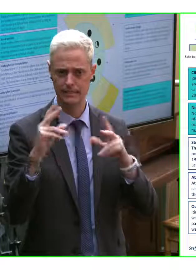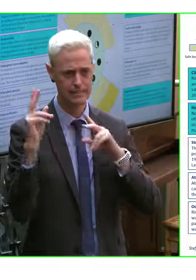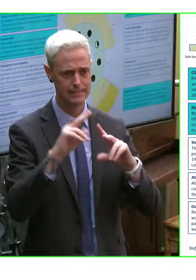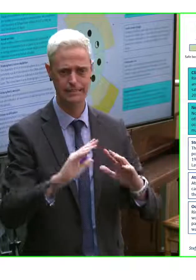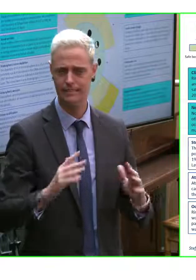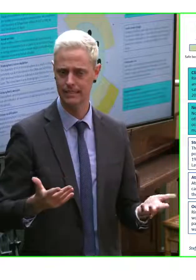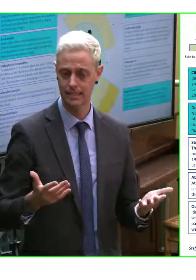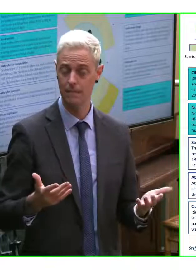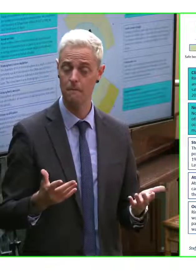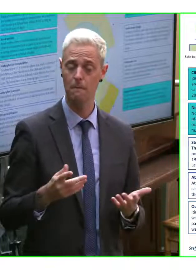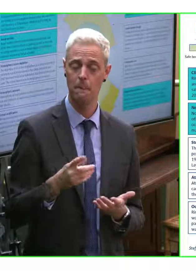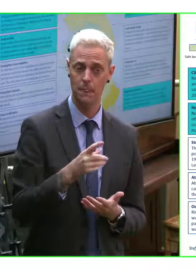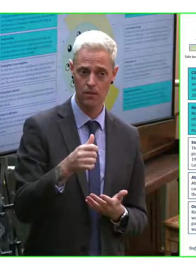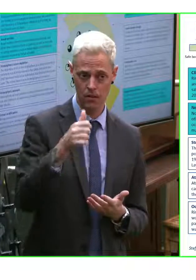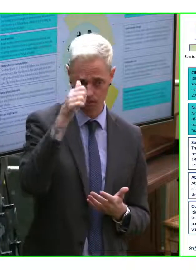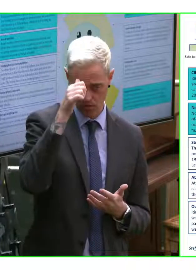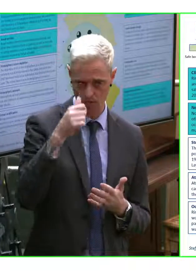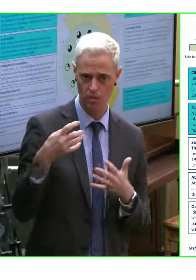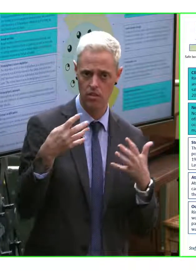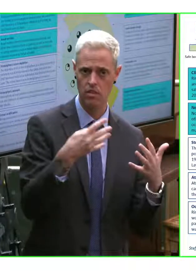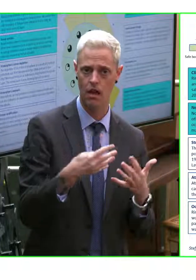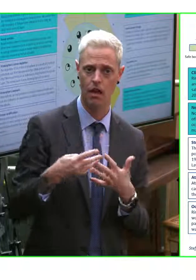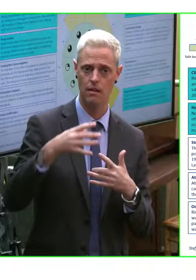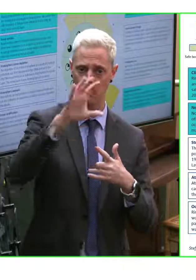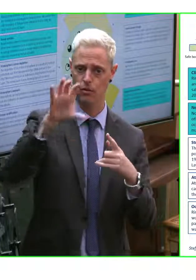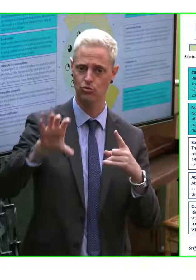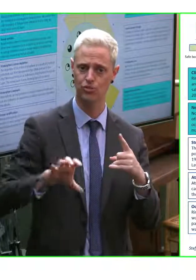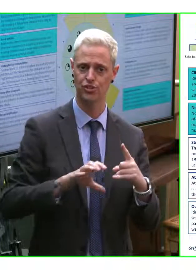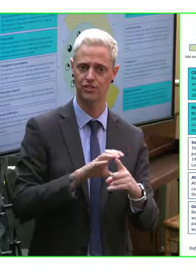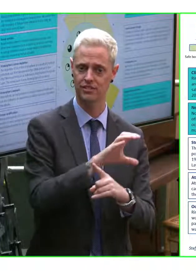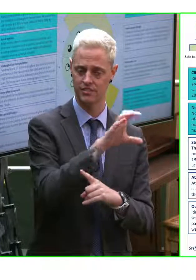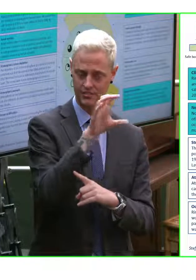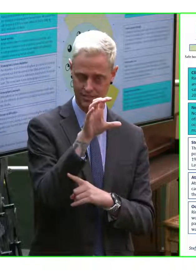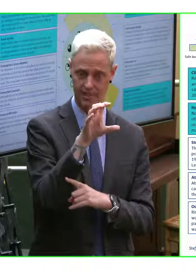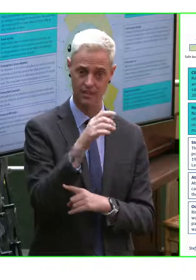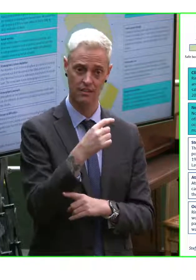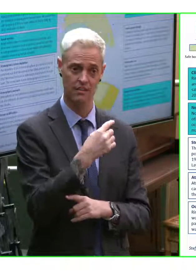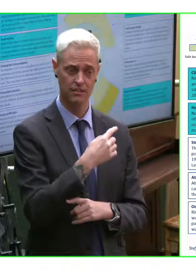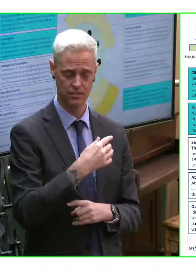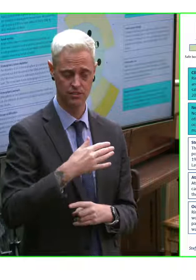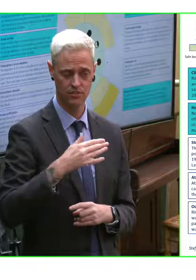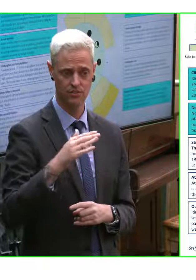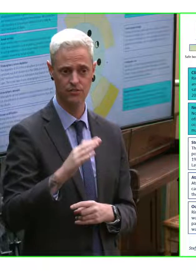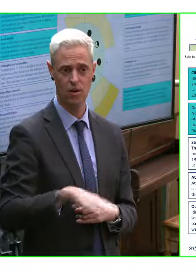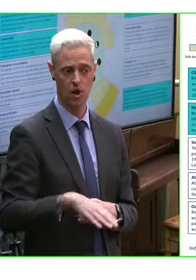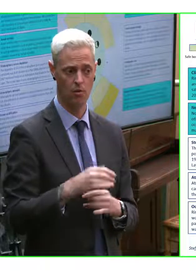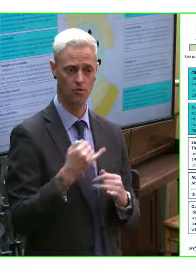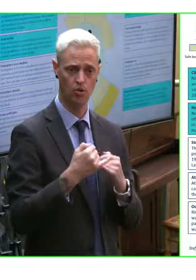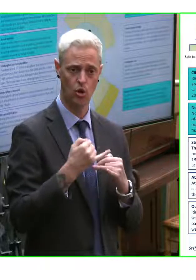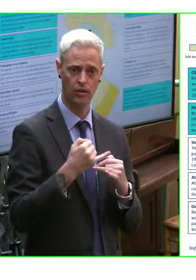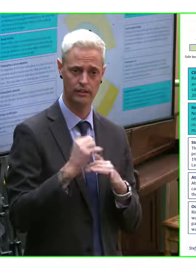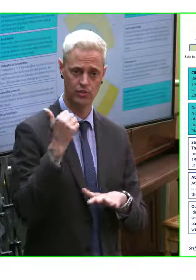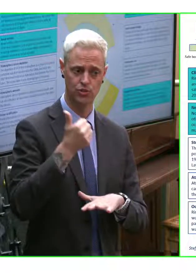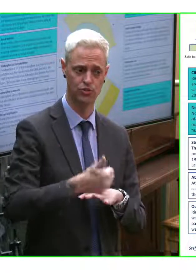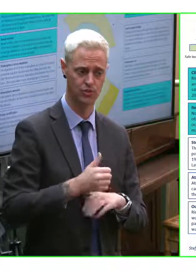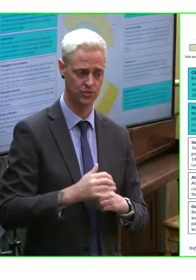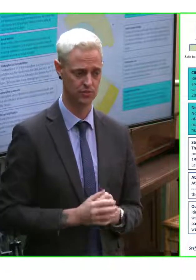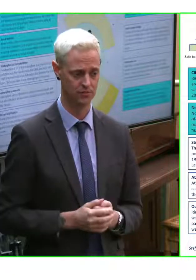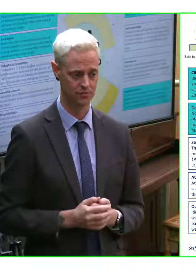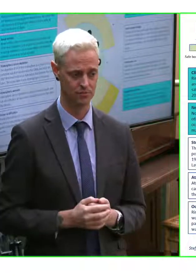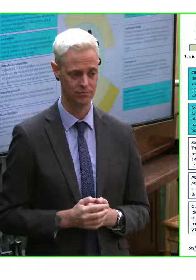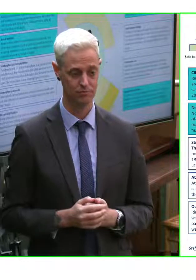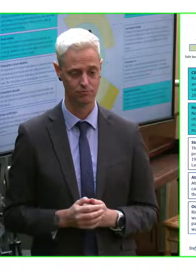the 9 boundaries, this is work that's been done by the Stockholm Institute, and basically it breaks